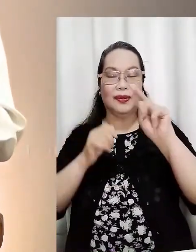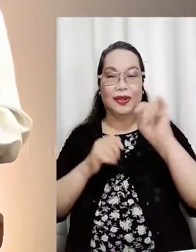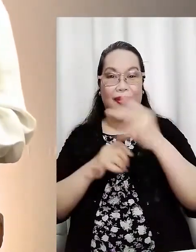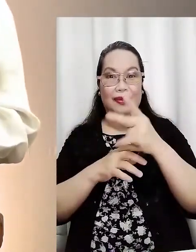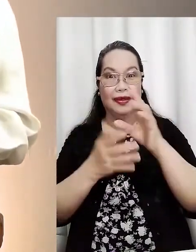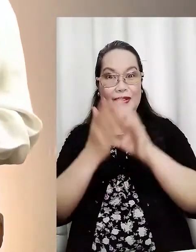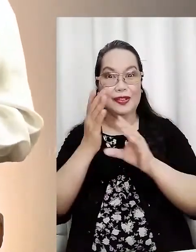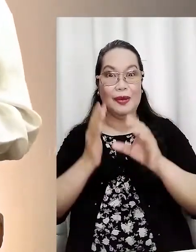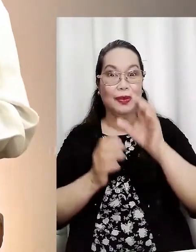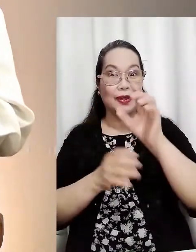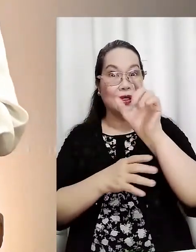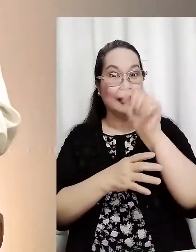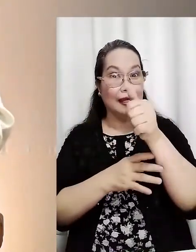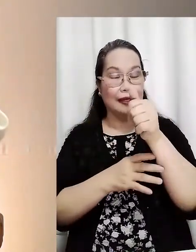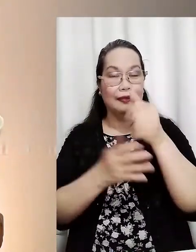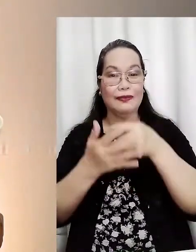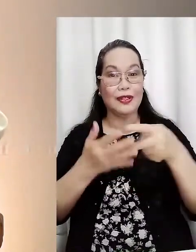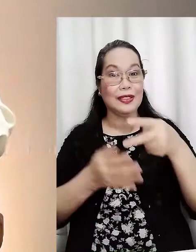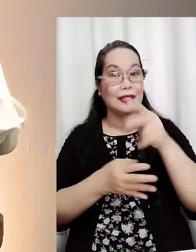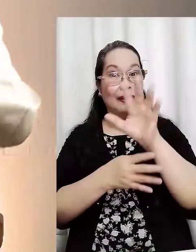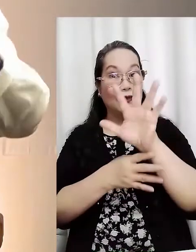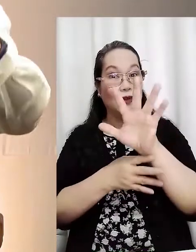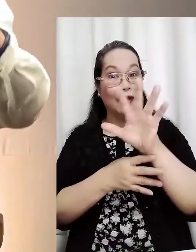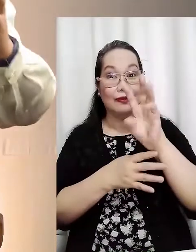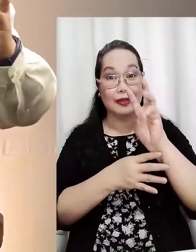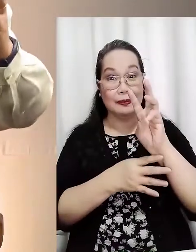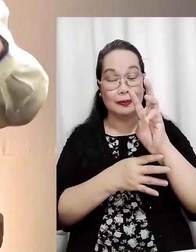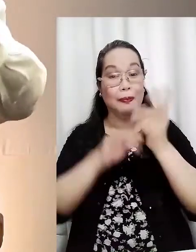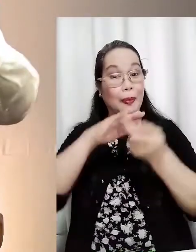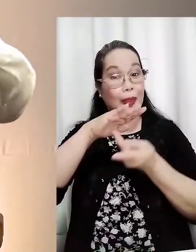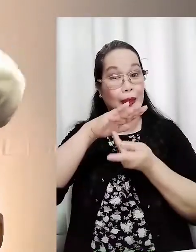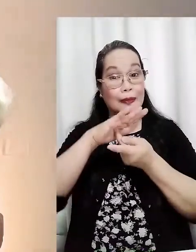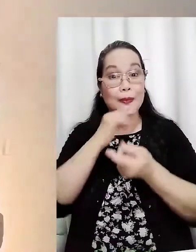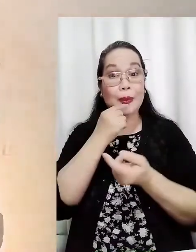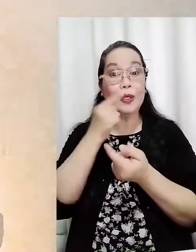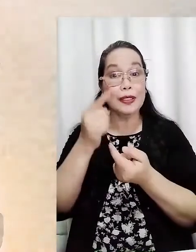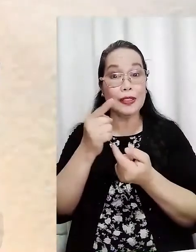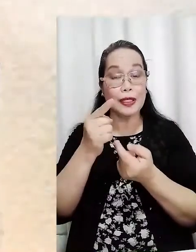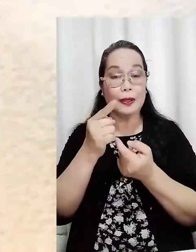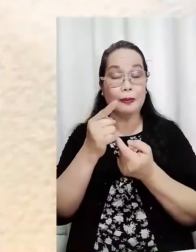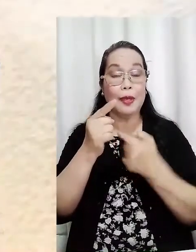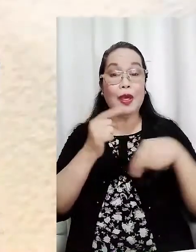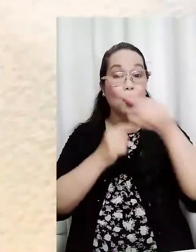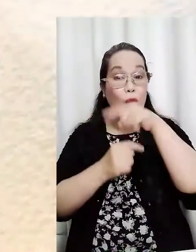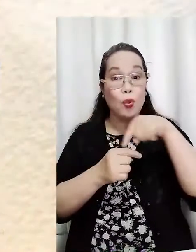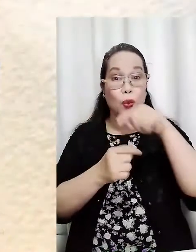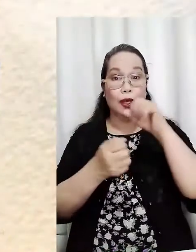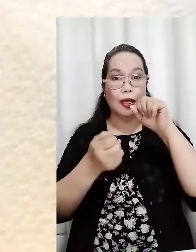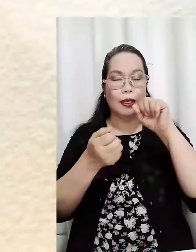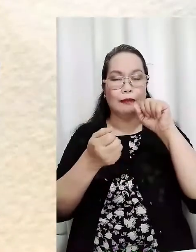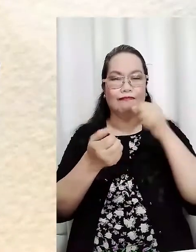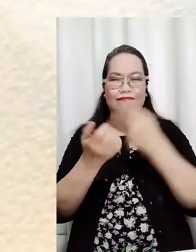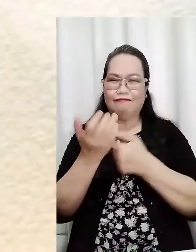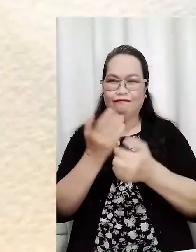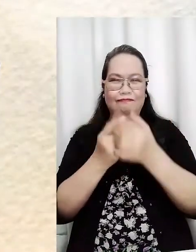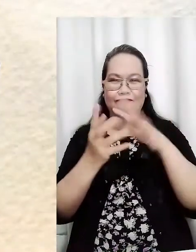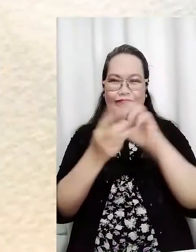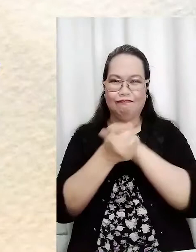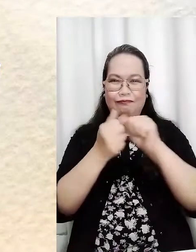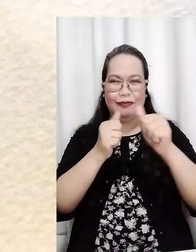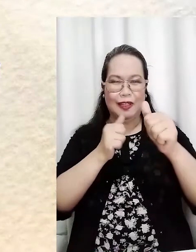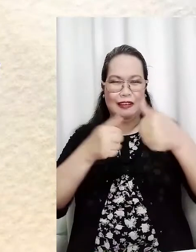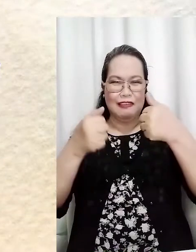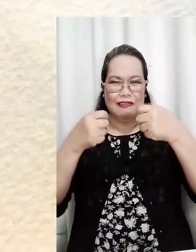6, the Apostle Paul wrote this. He says, "We destroy arguments and every lofty